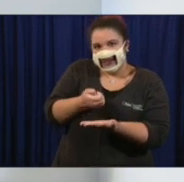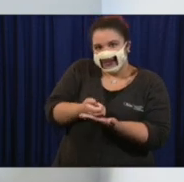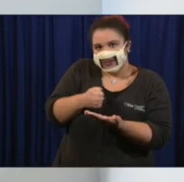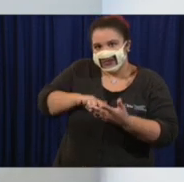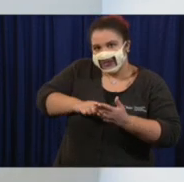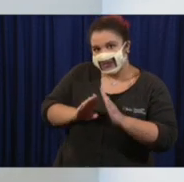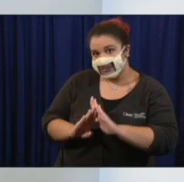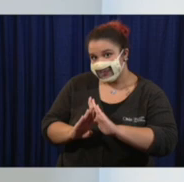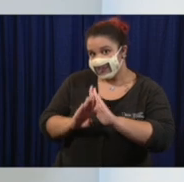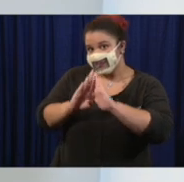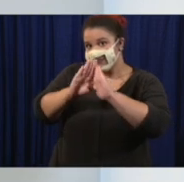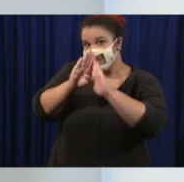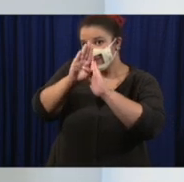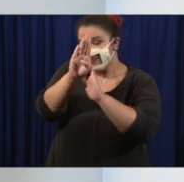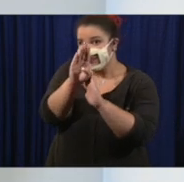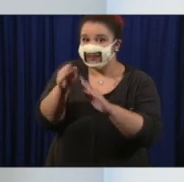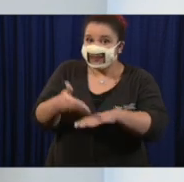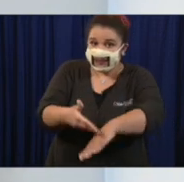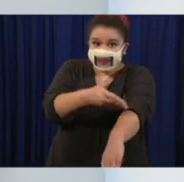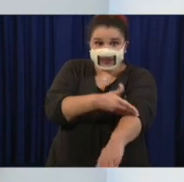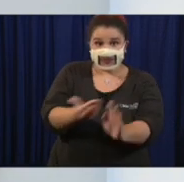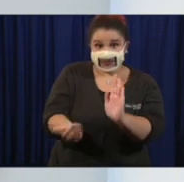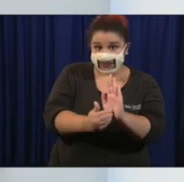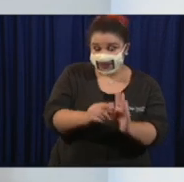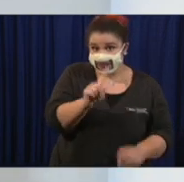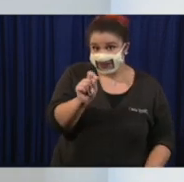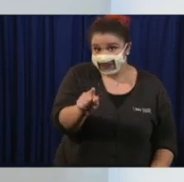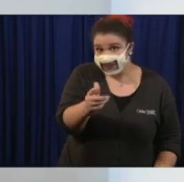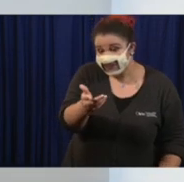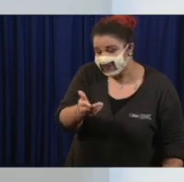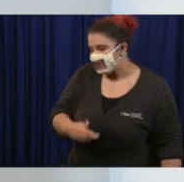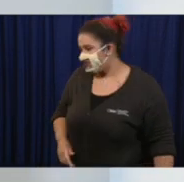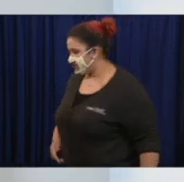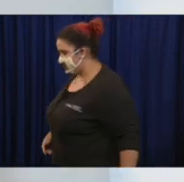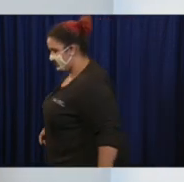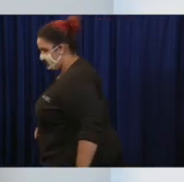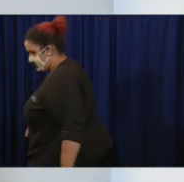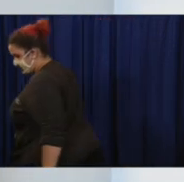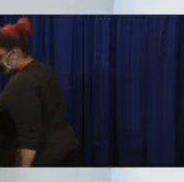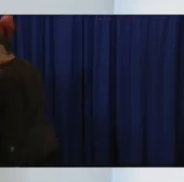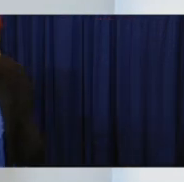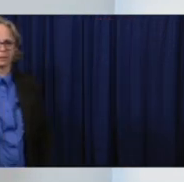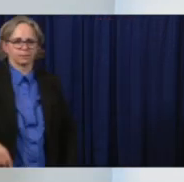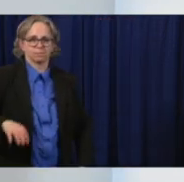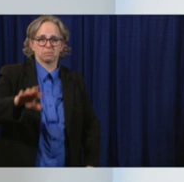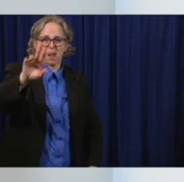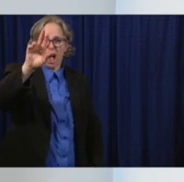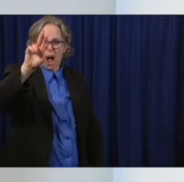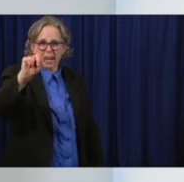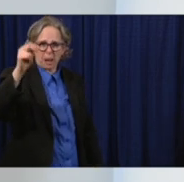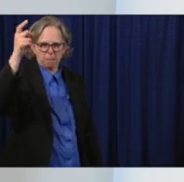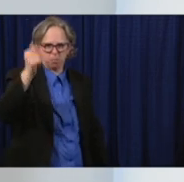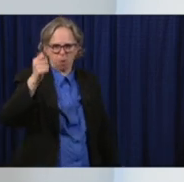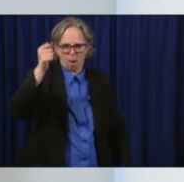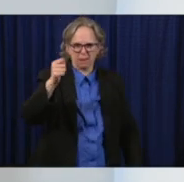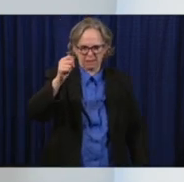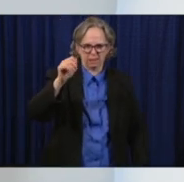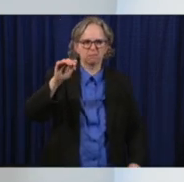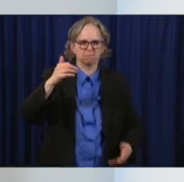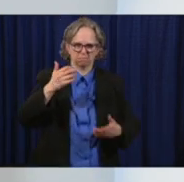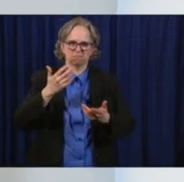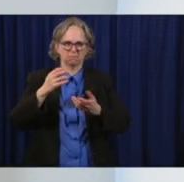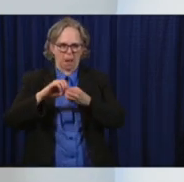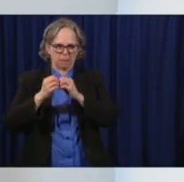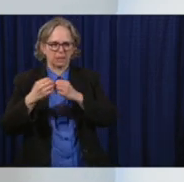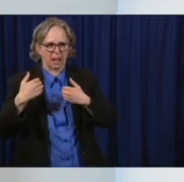Well, we certainly know the unemployment numbers. The national unemployment rate was 14.7%